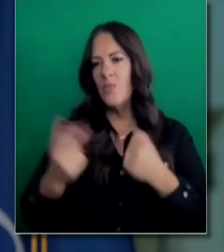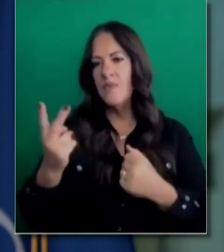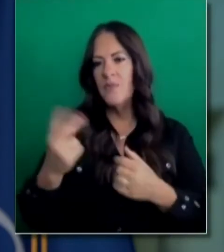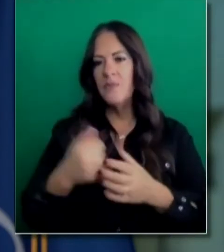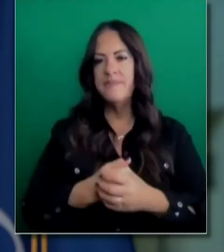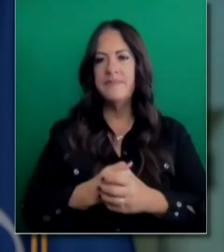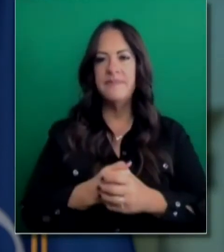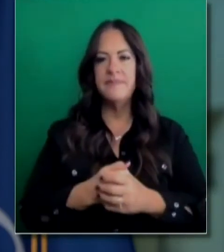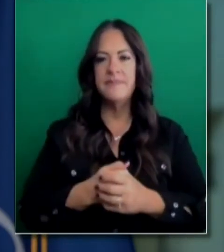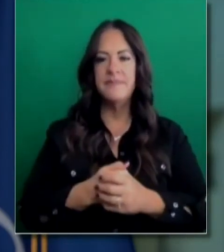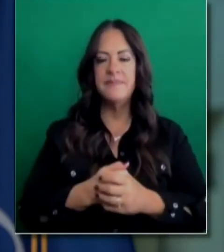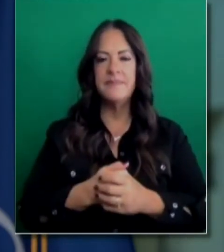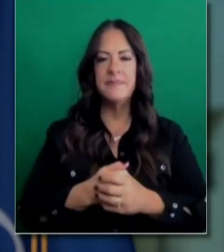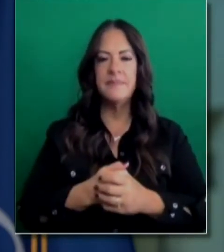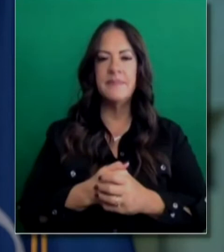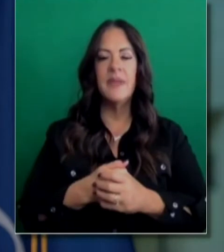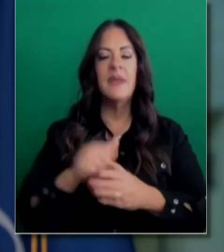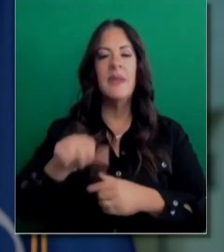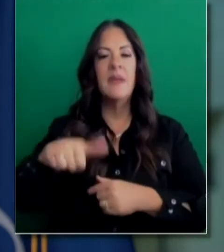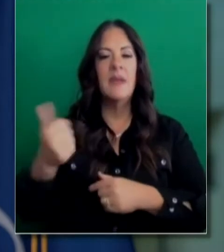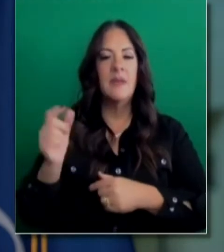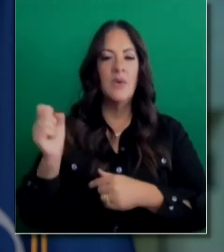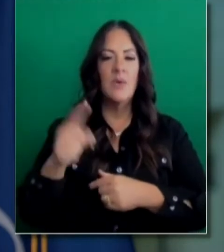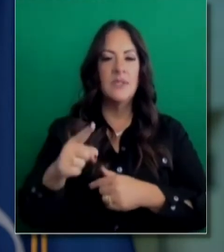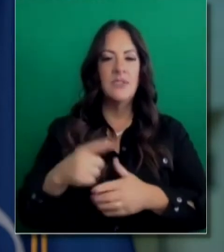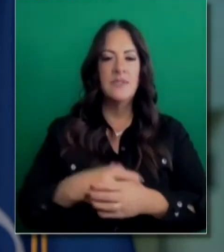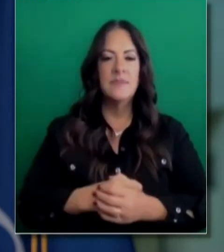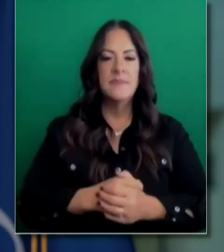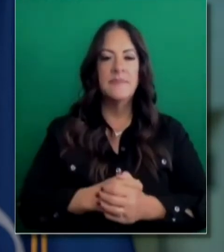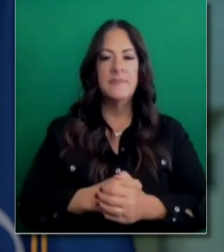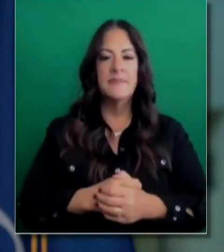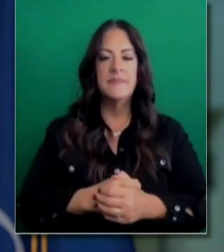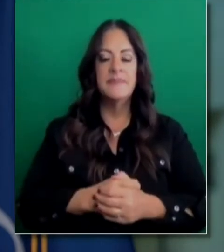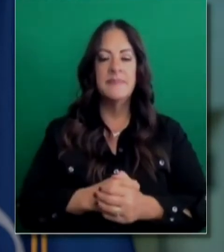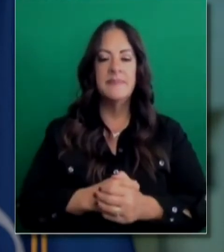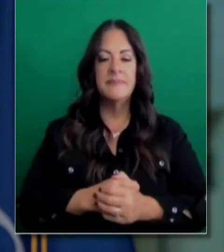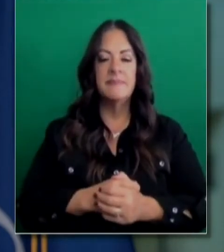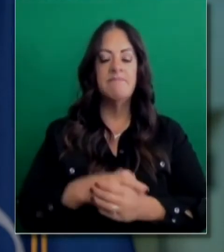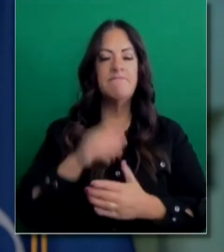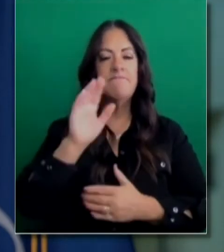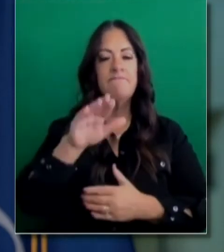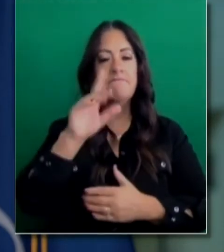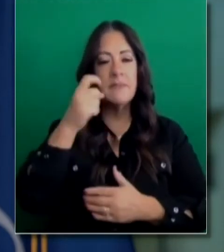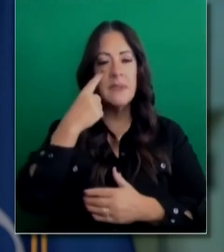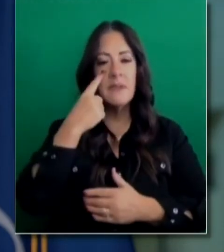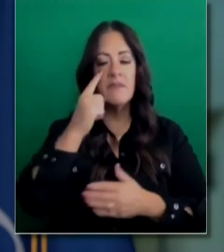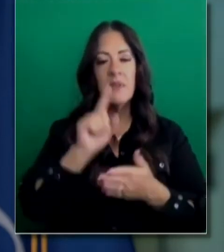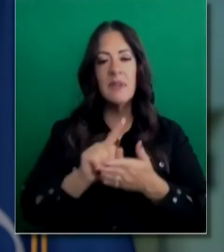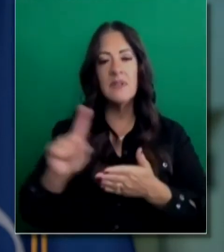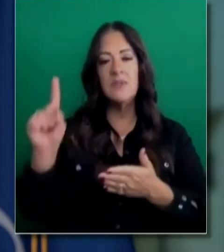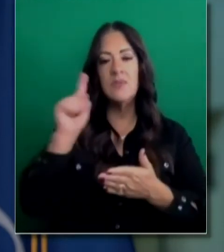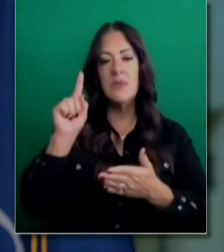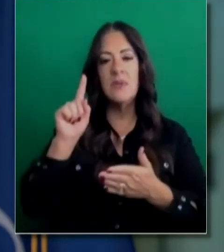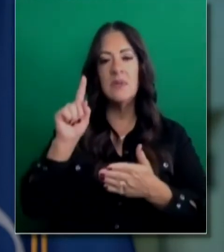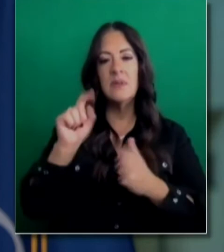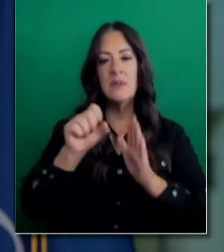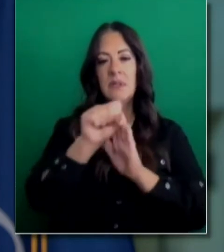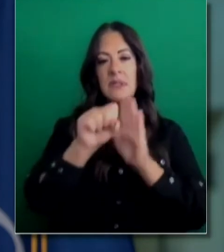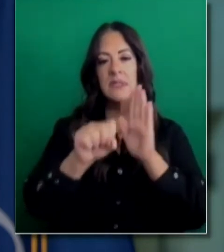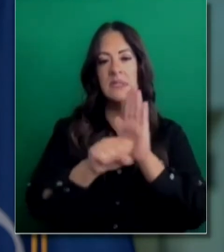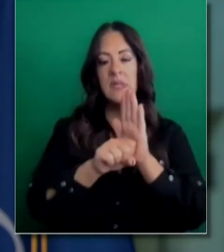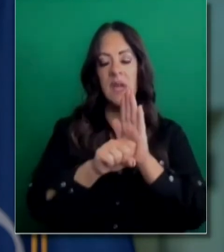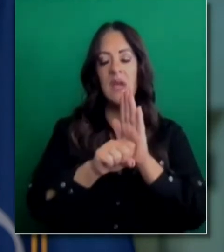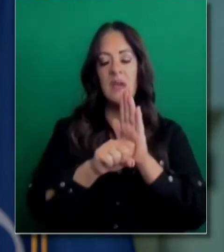Catherine Renee, AP. Hi, Governor. Last week you mentioned that the state was conducting a survey of healthcare workers